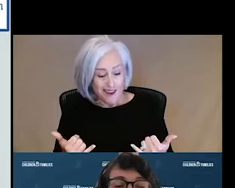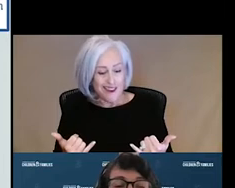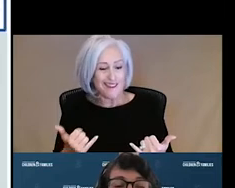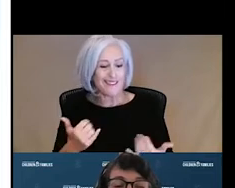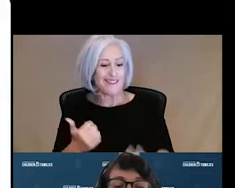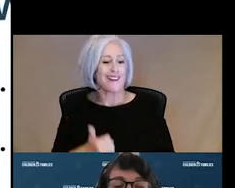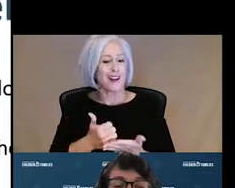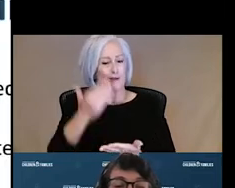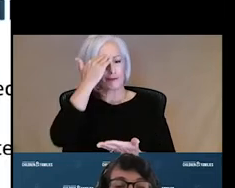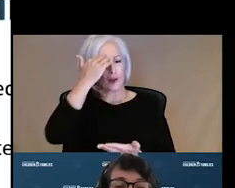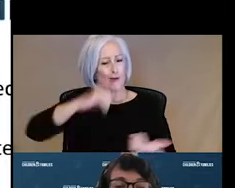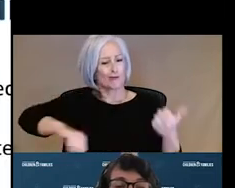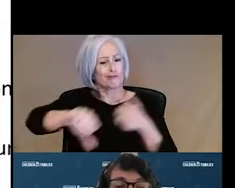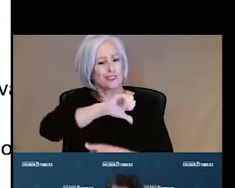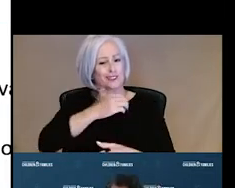bit.